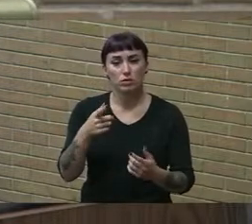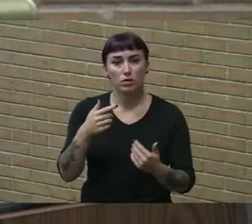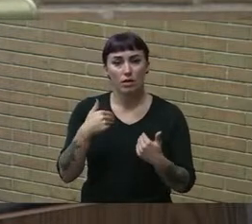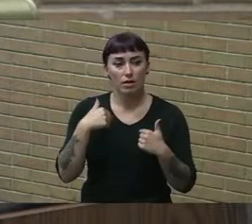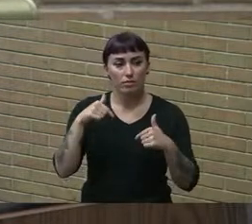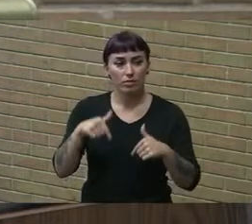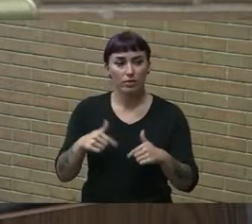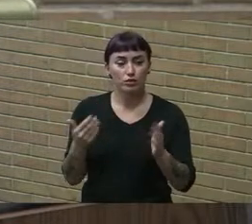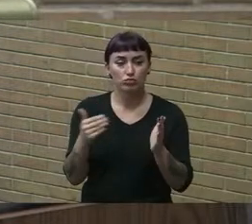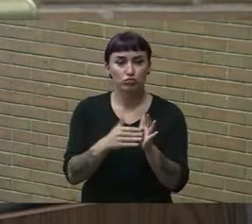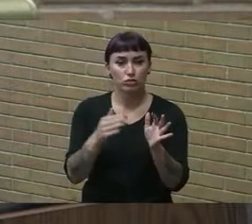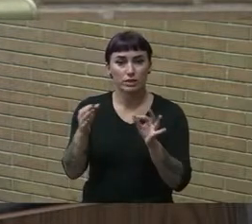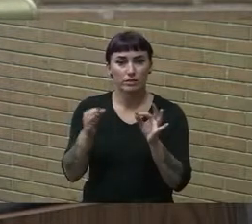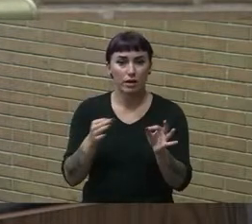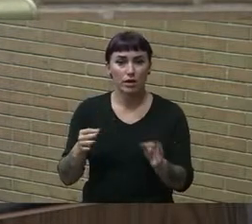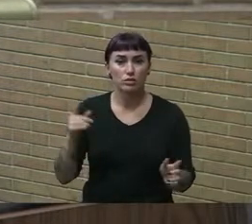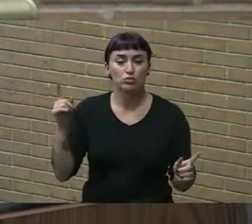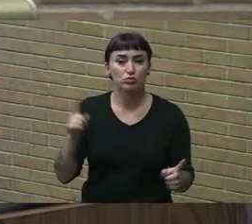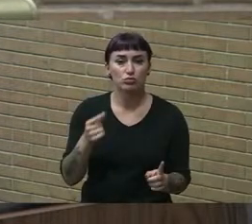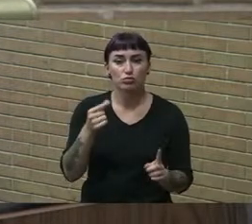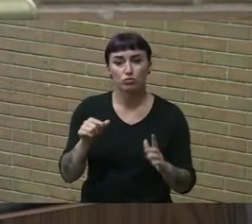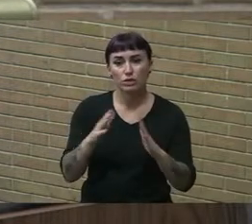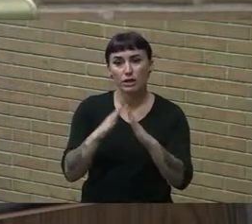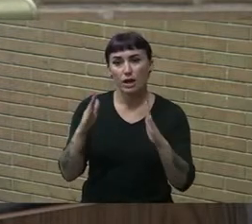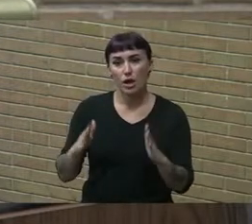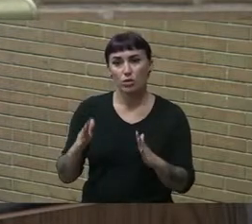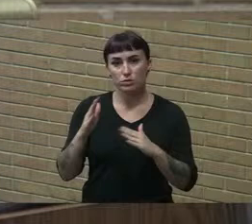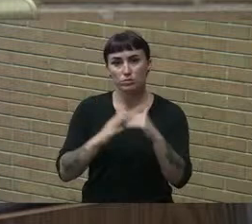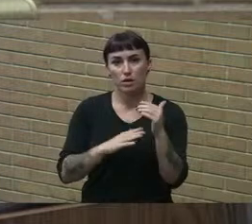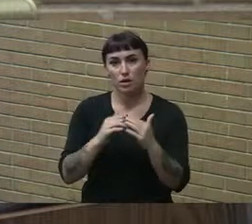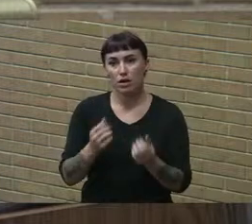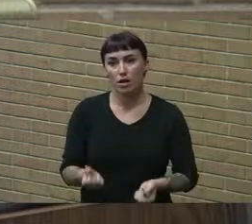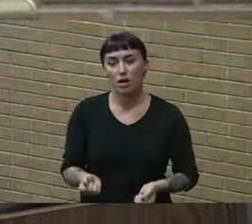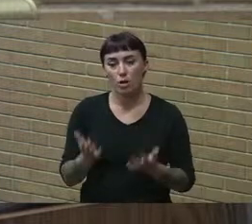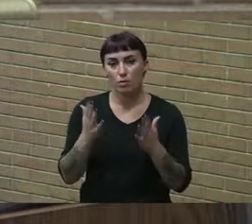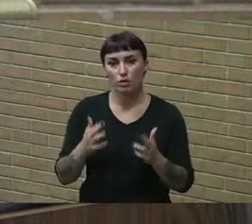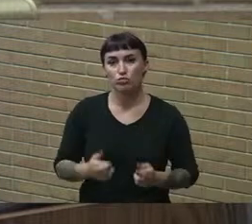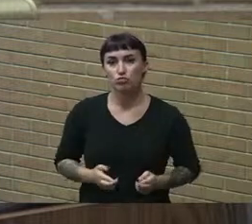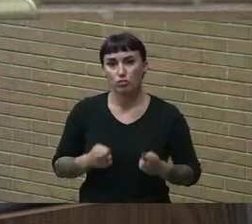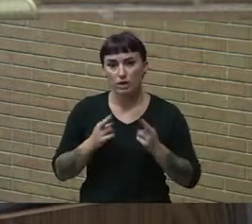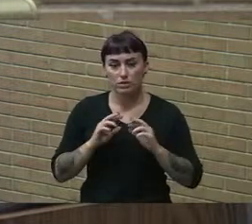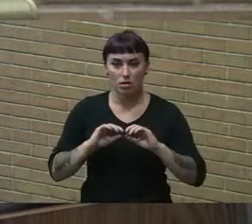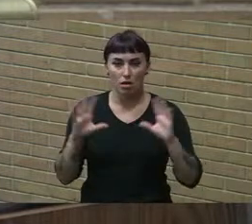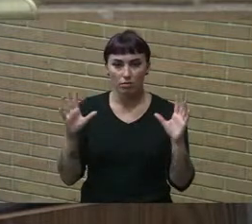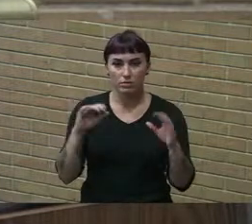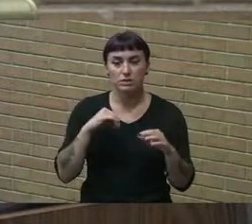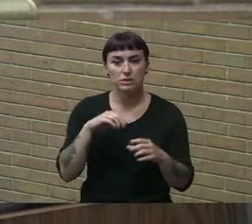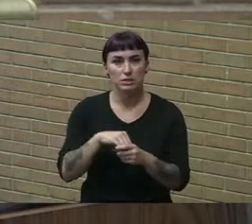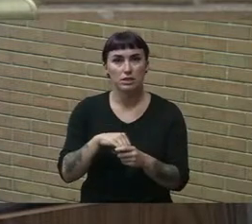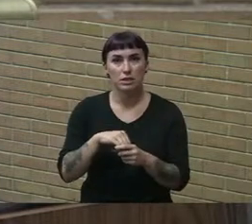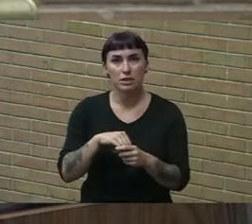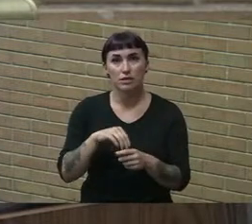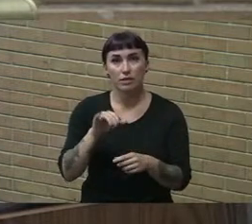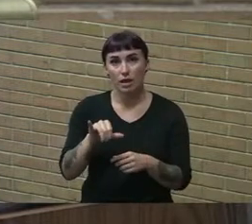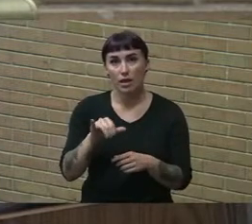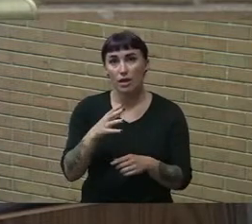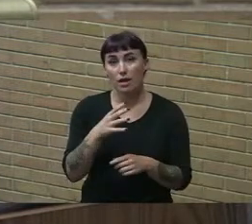this redefined to reduce the greenhouse buildings and the number of residents, obviously, within them,